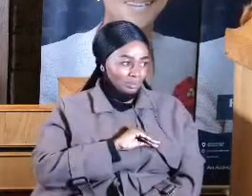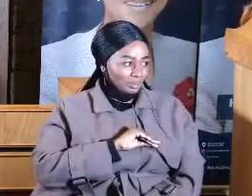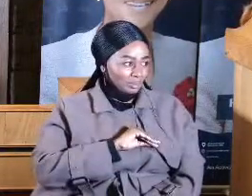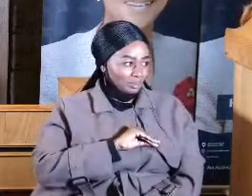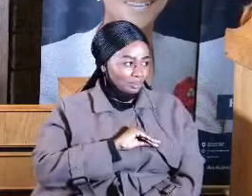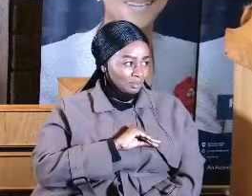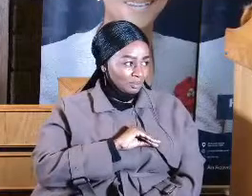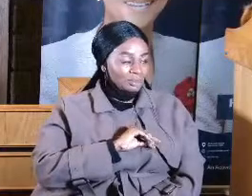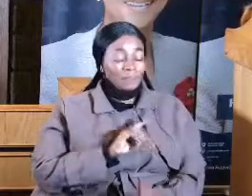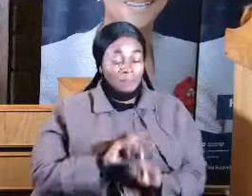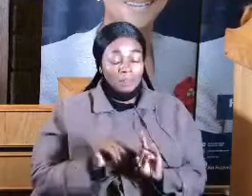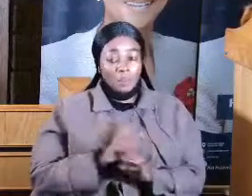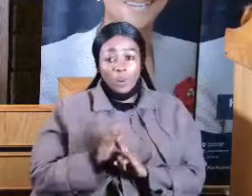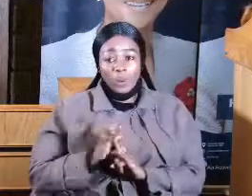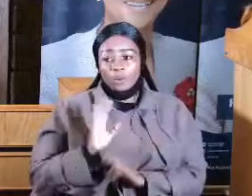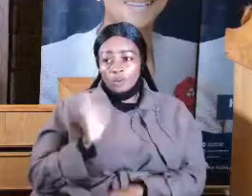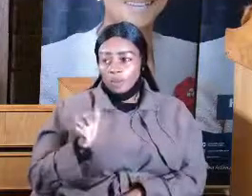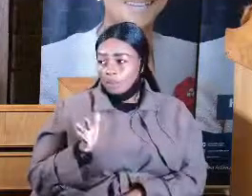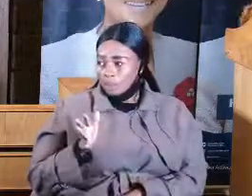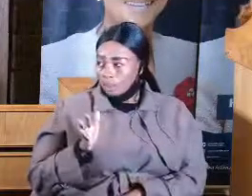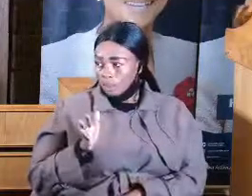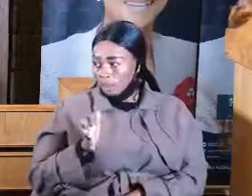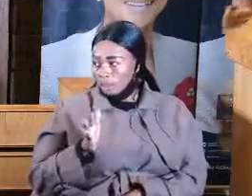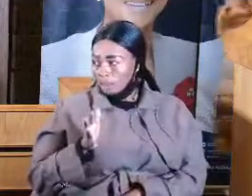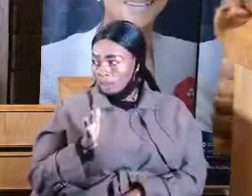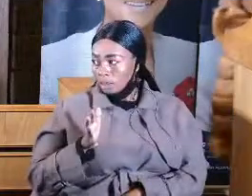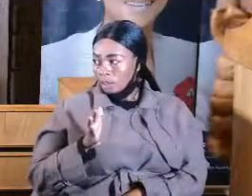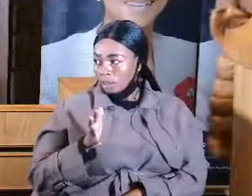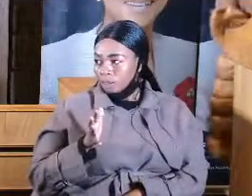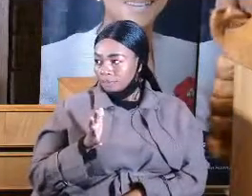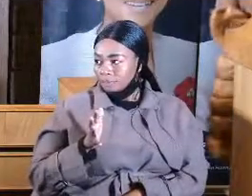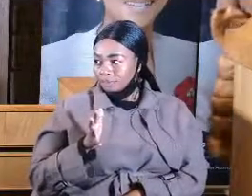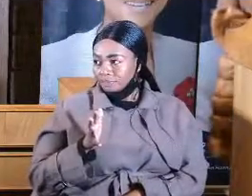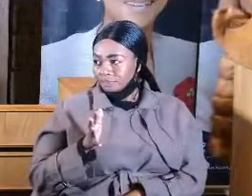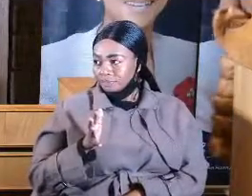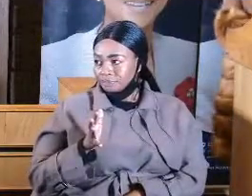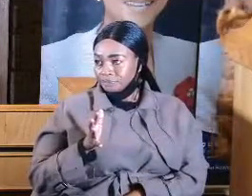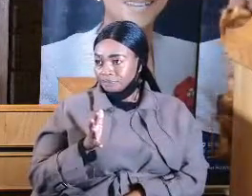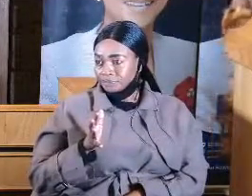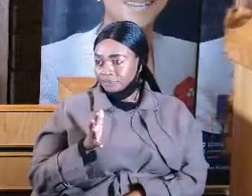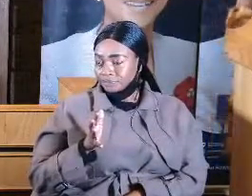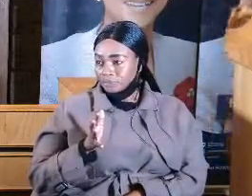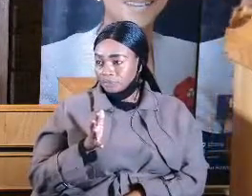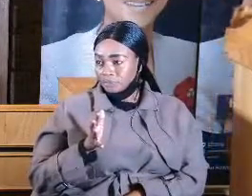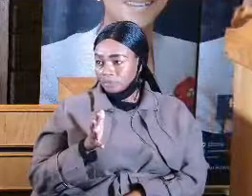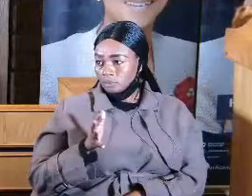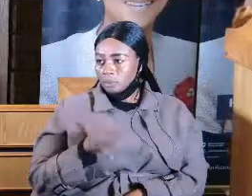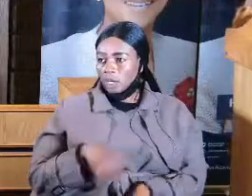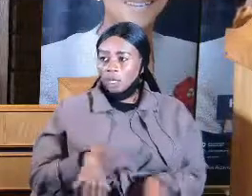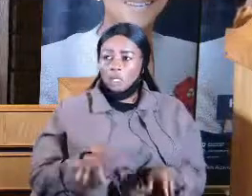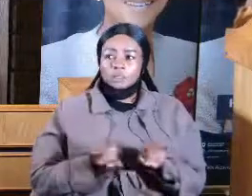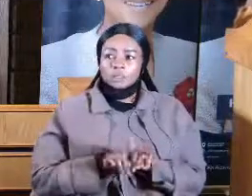but we'll get there. We'll get there. And it looks like